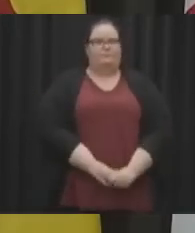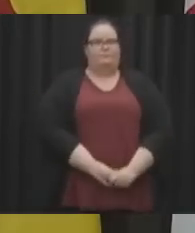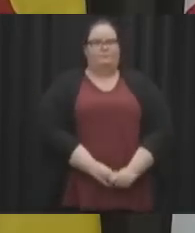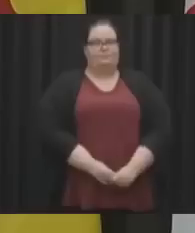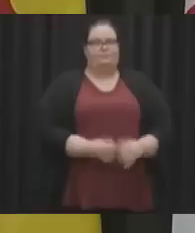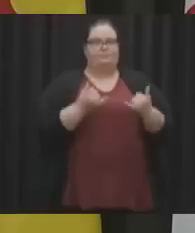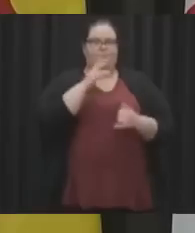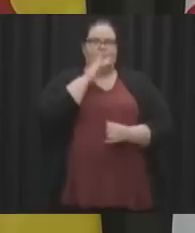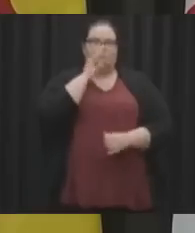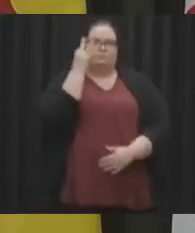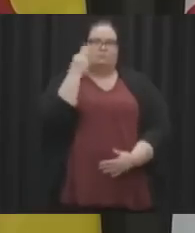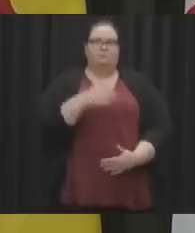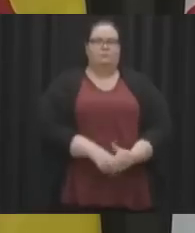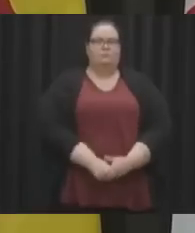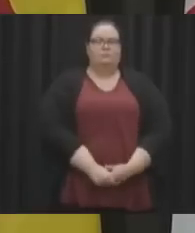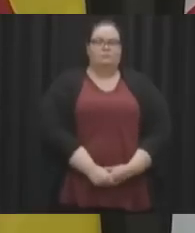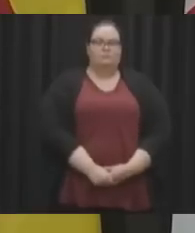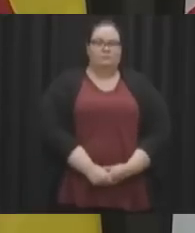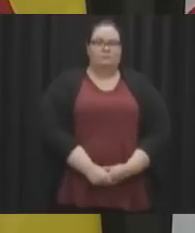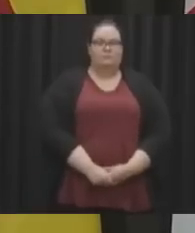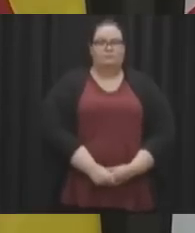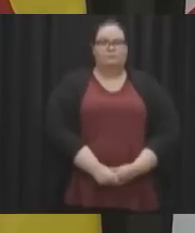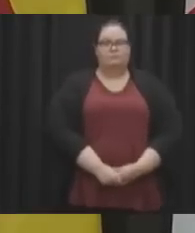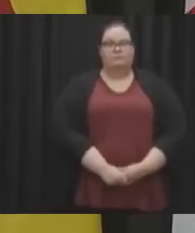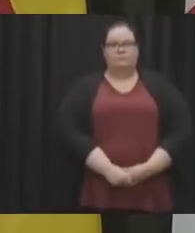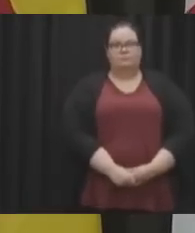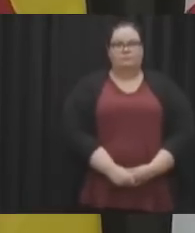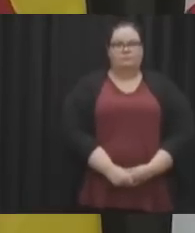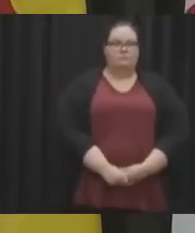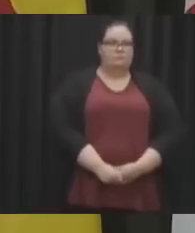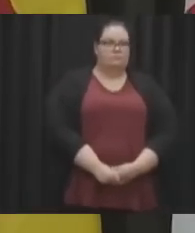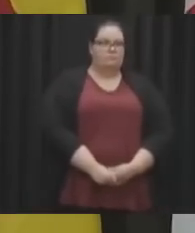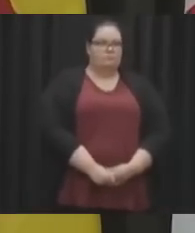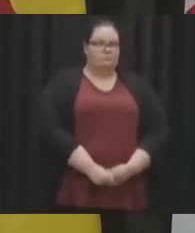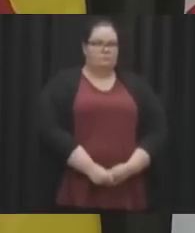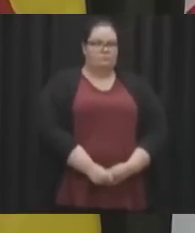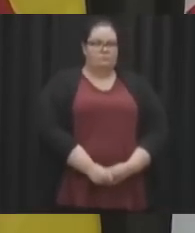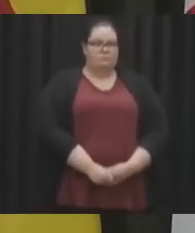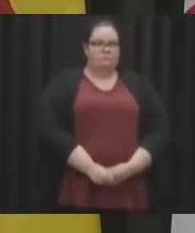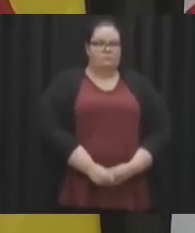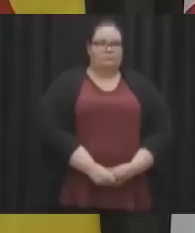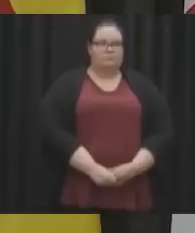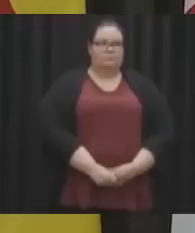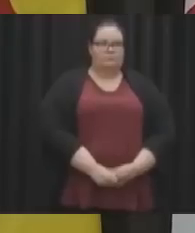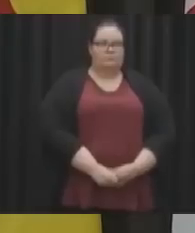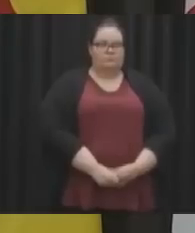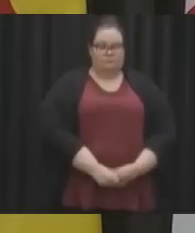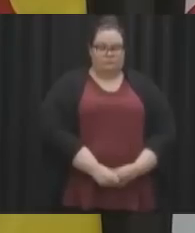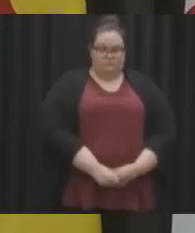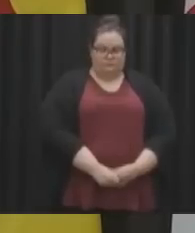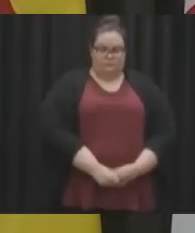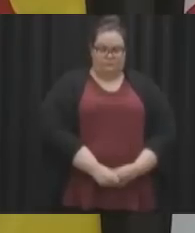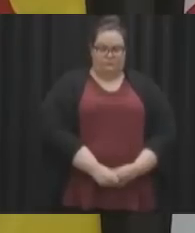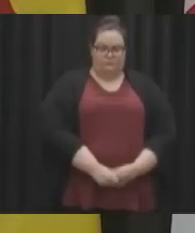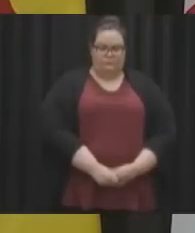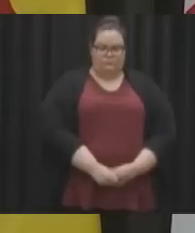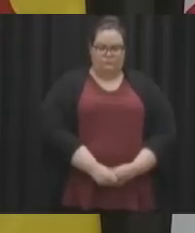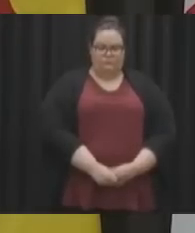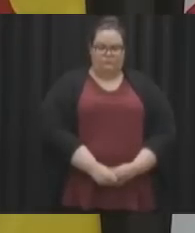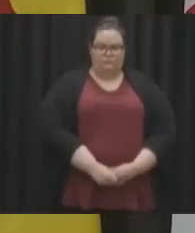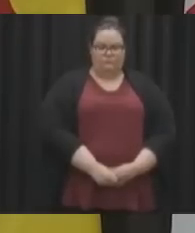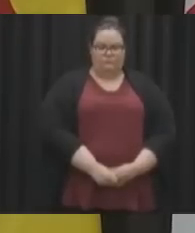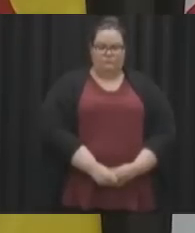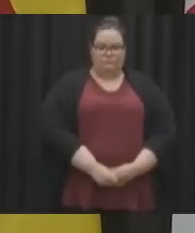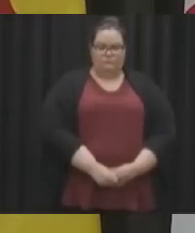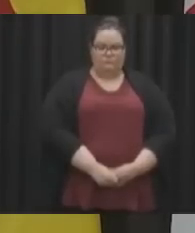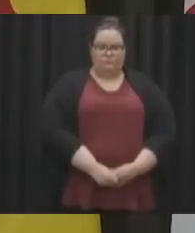This is not a time to stigmatize our fellow New Brunswickers or get complacent because your zone is currently in the yellow level. It's also not a time to